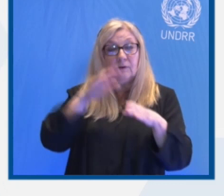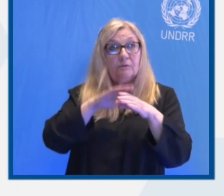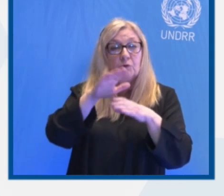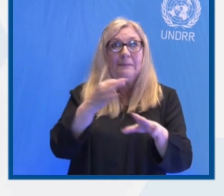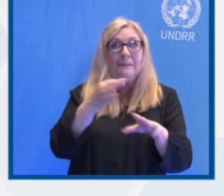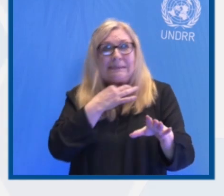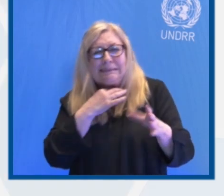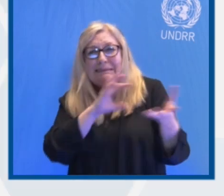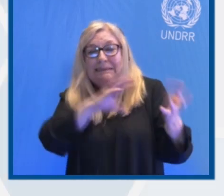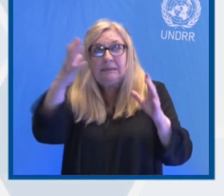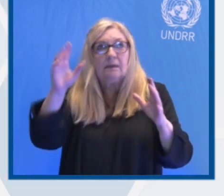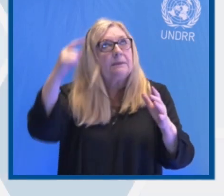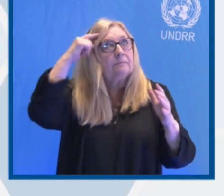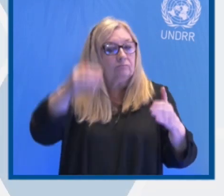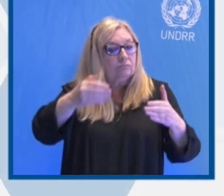Similarly,